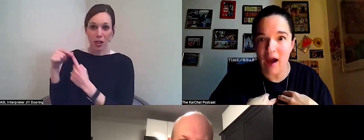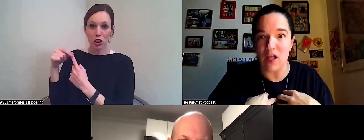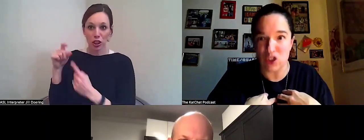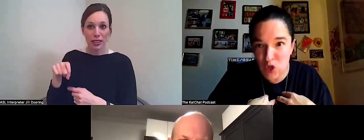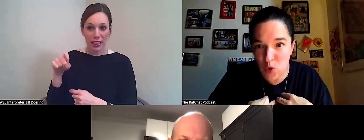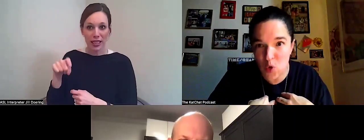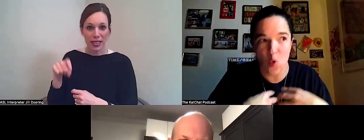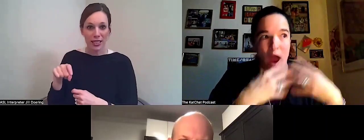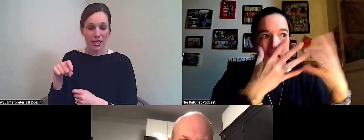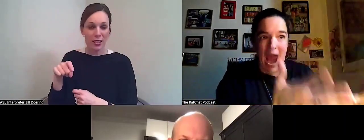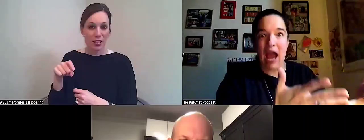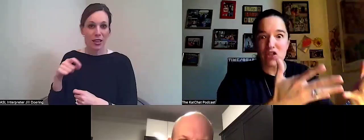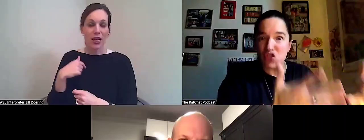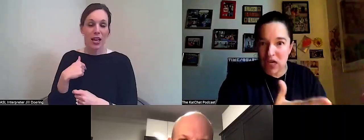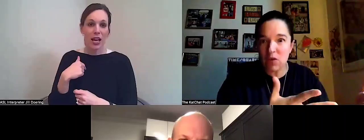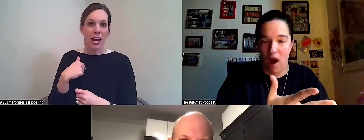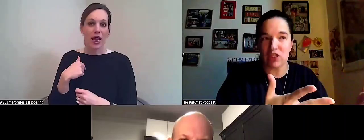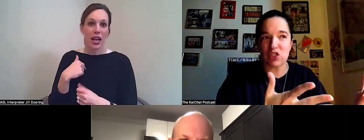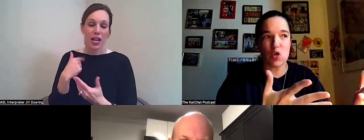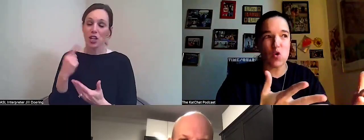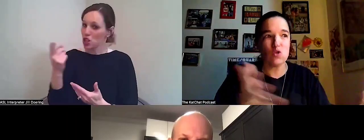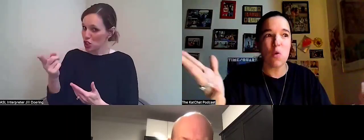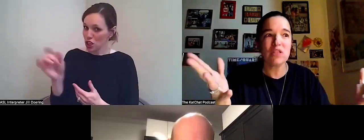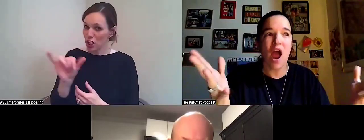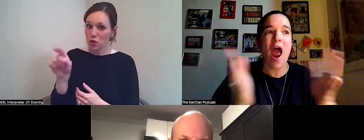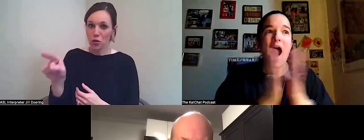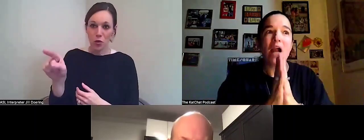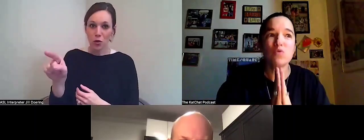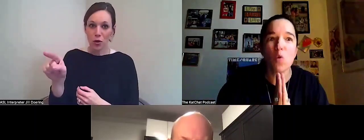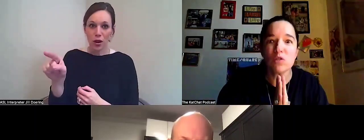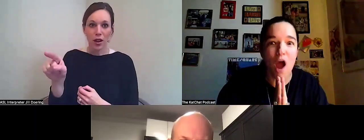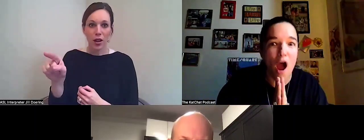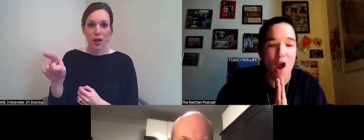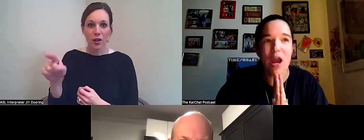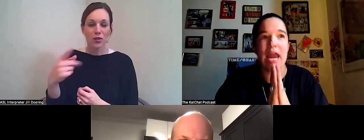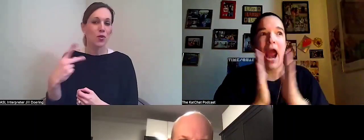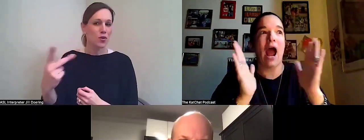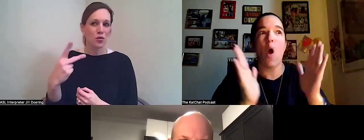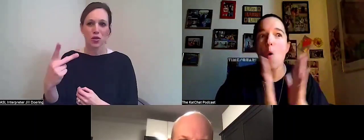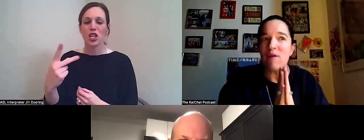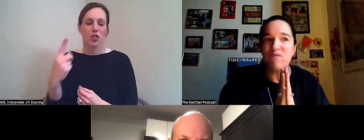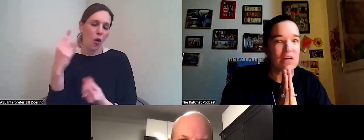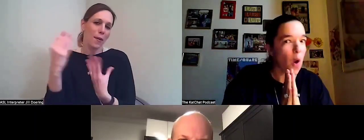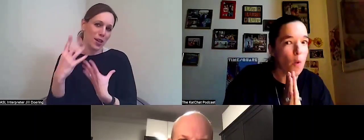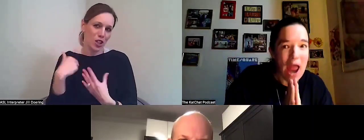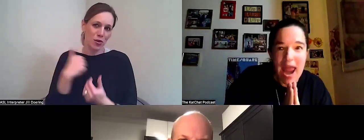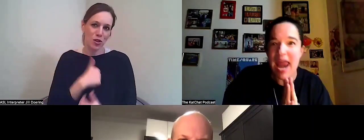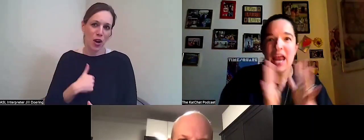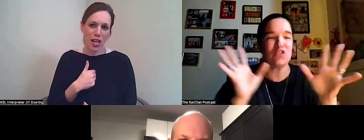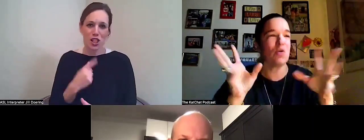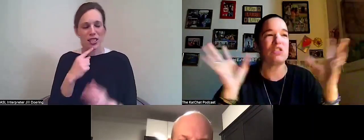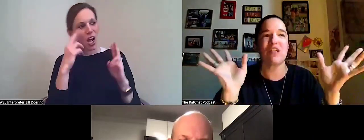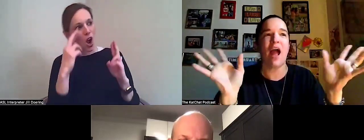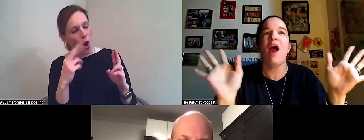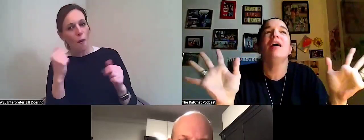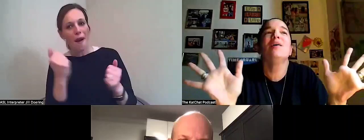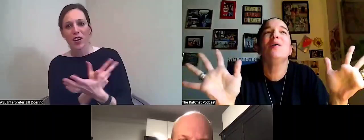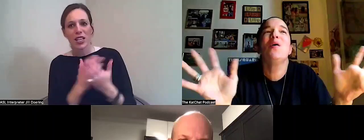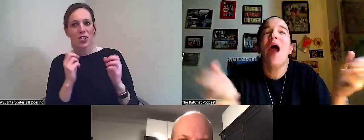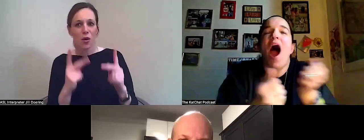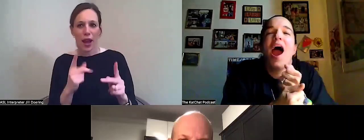a child too, as she was too. She was like, I'm so sorry. I hope everything's okay. And she was